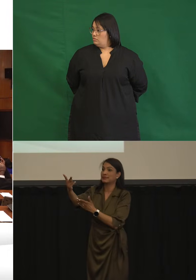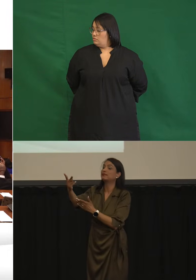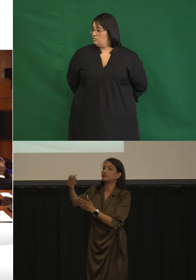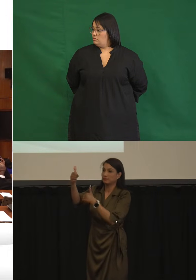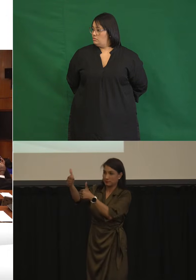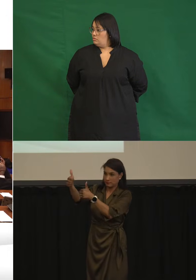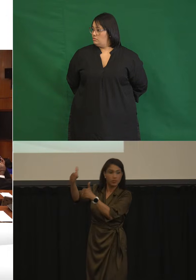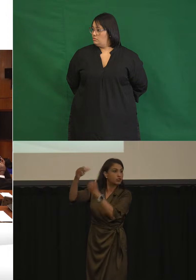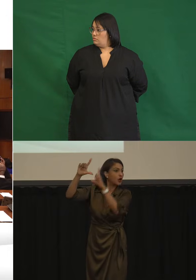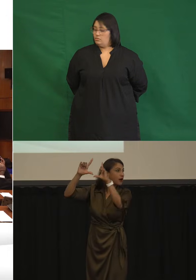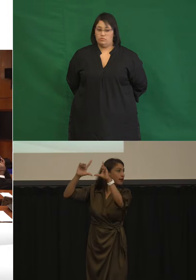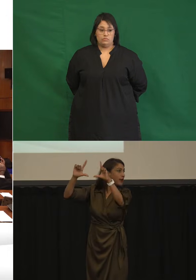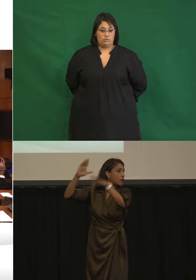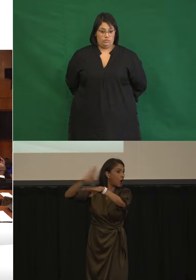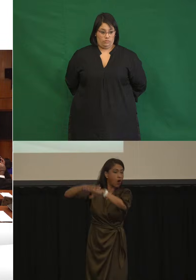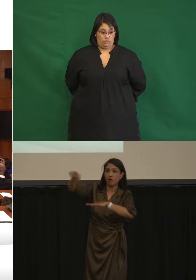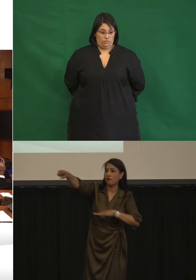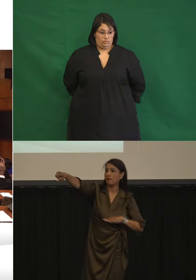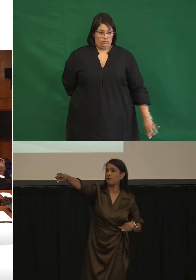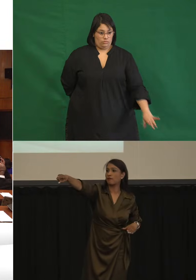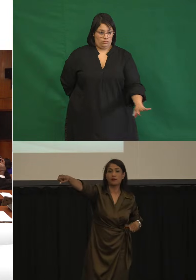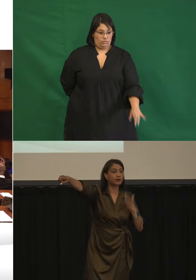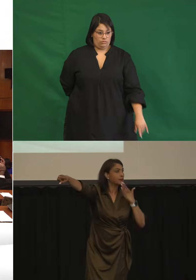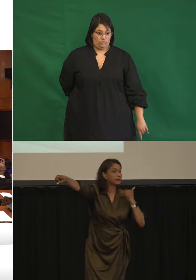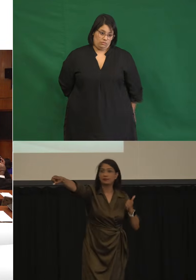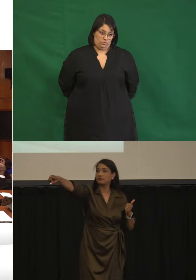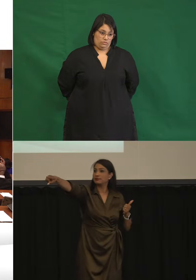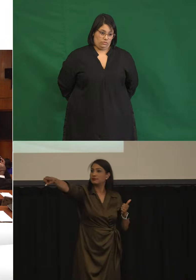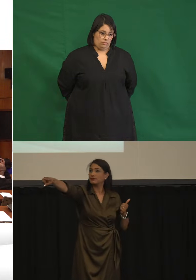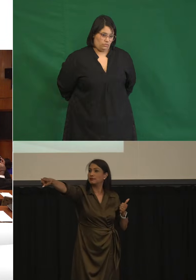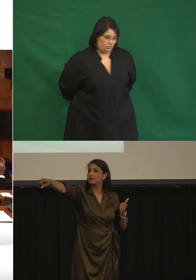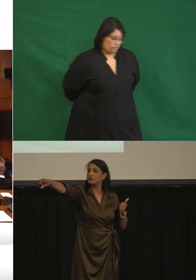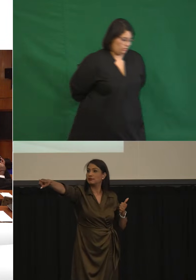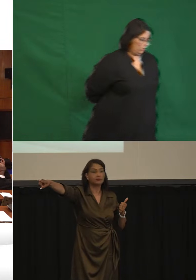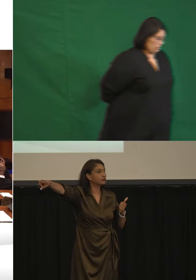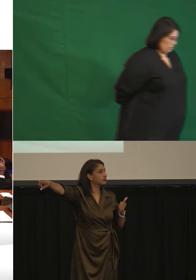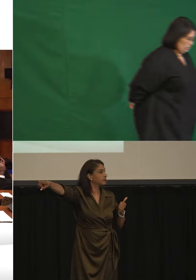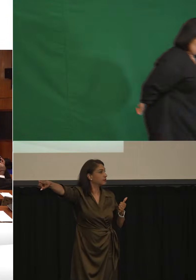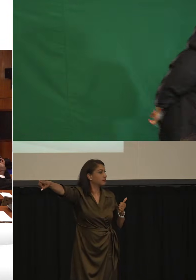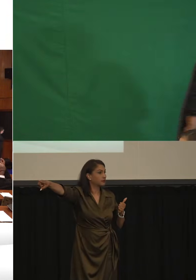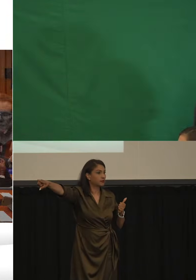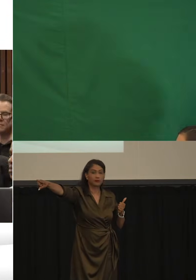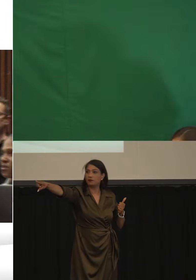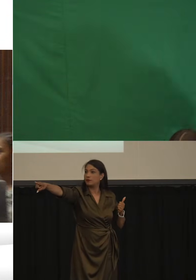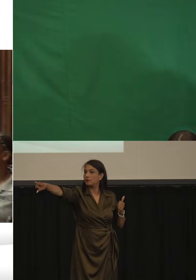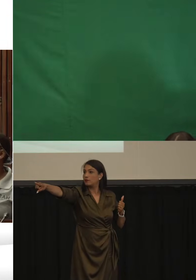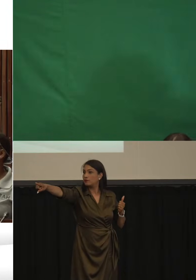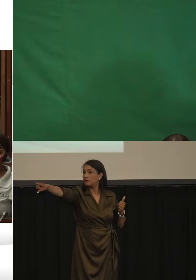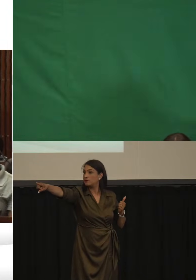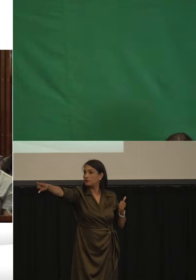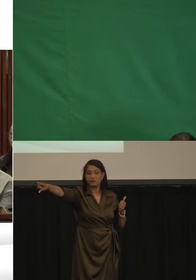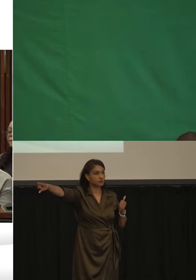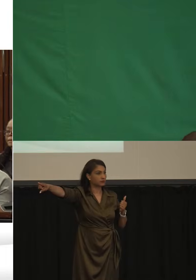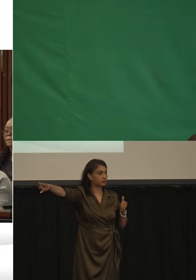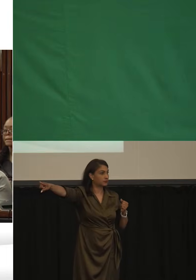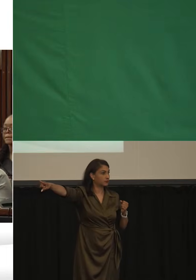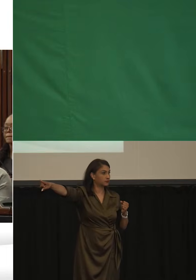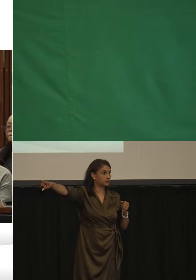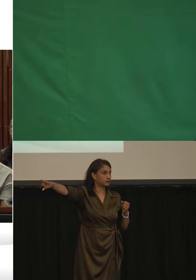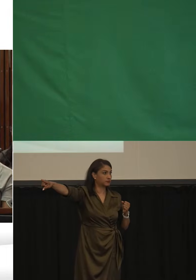going to do the next? Okay. Can the camera please follow the next question?